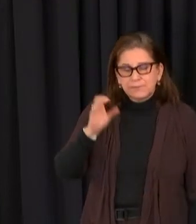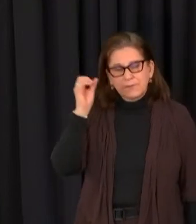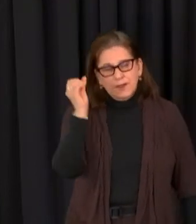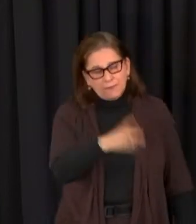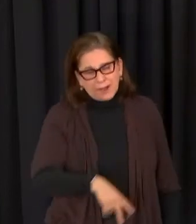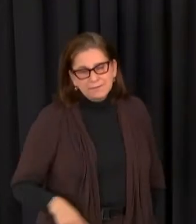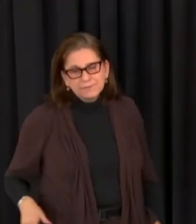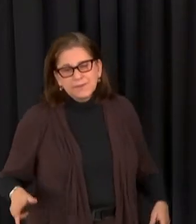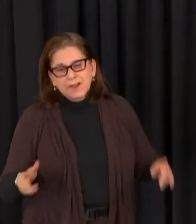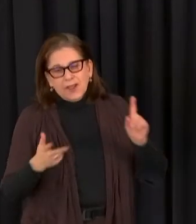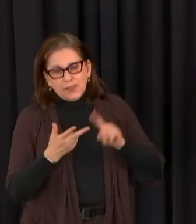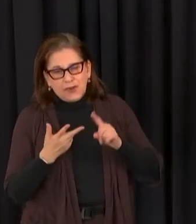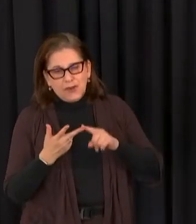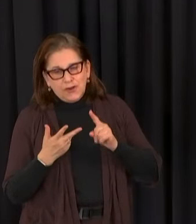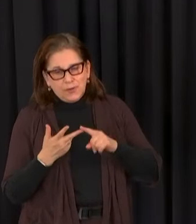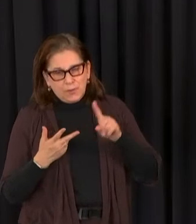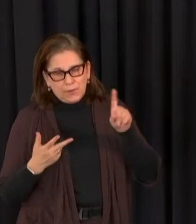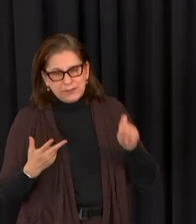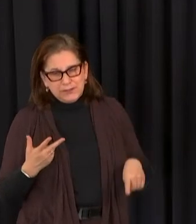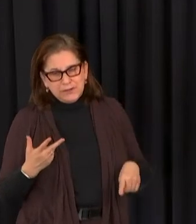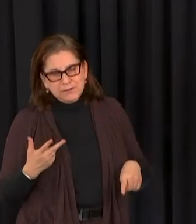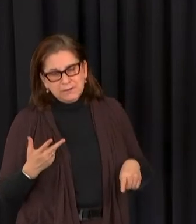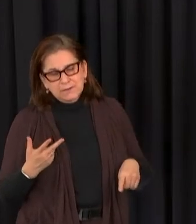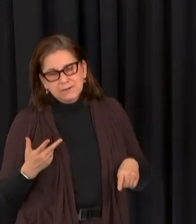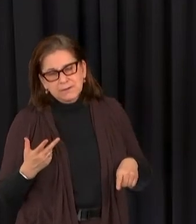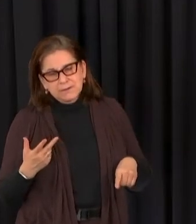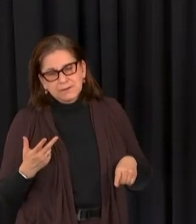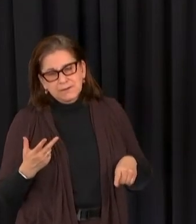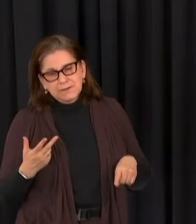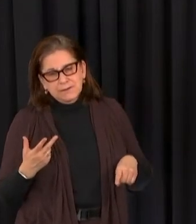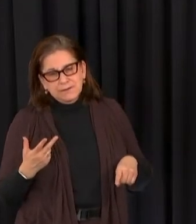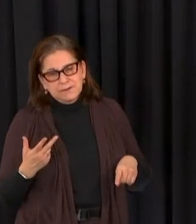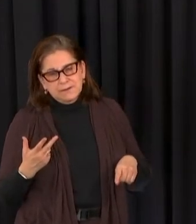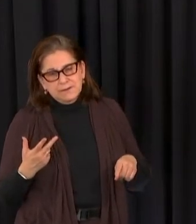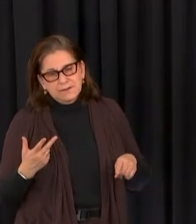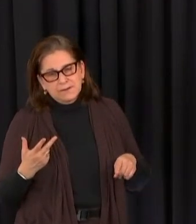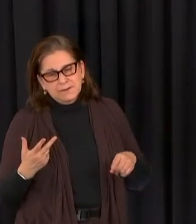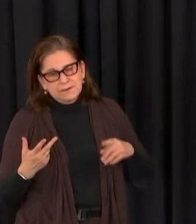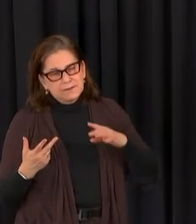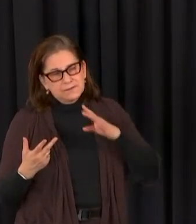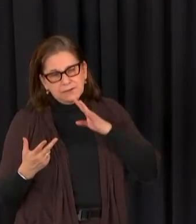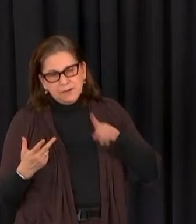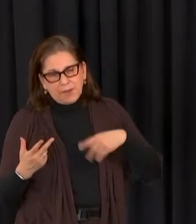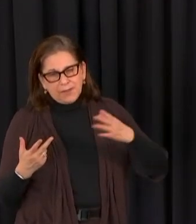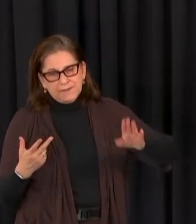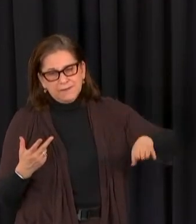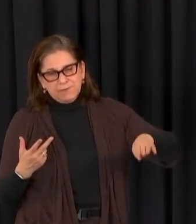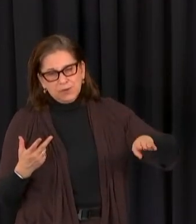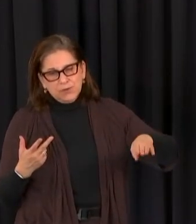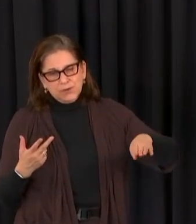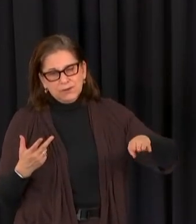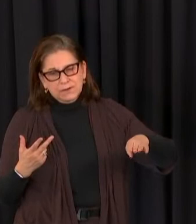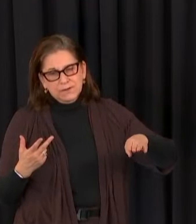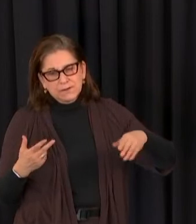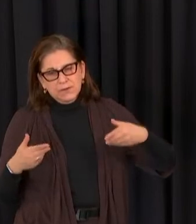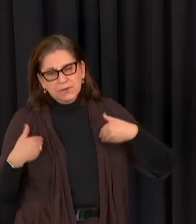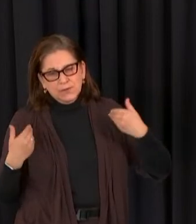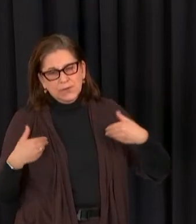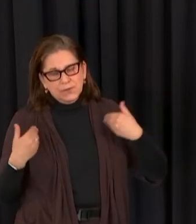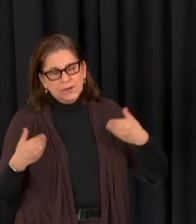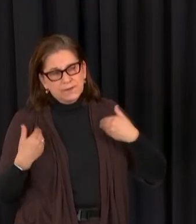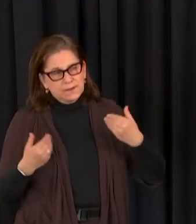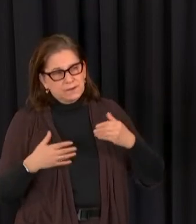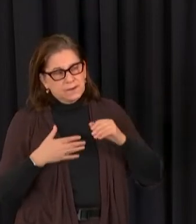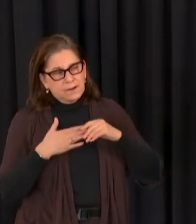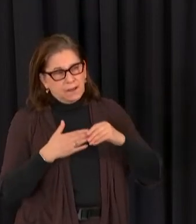with, I don't know if you got a chance to take a look at it, but there was just a report that came out right before this meeting started about new CDC guidance. And while